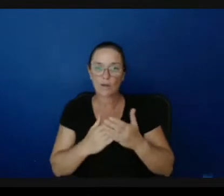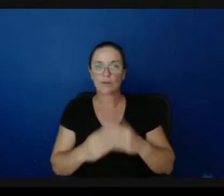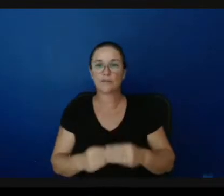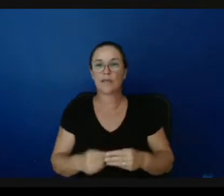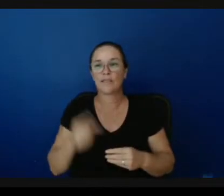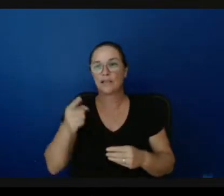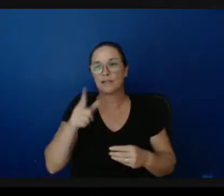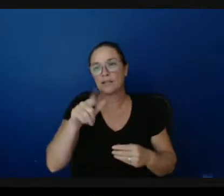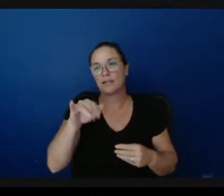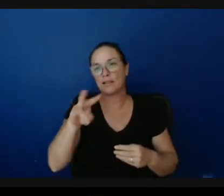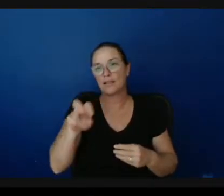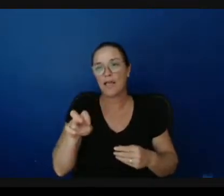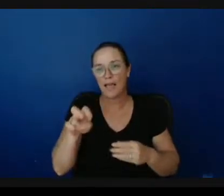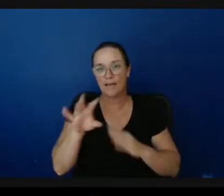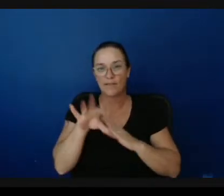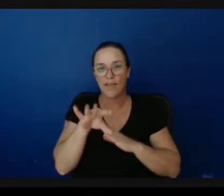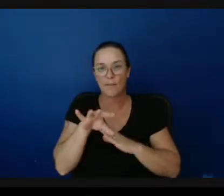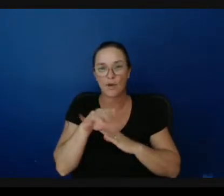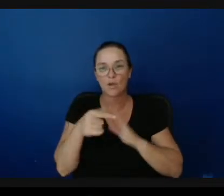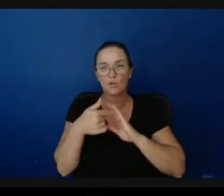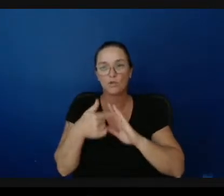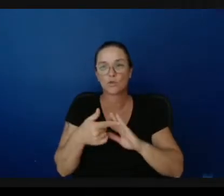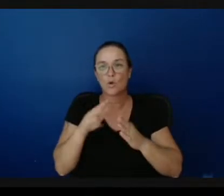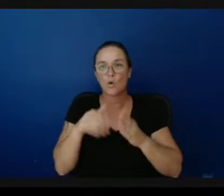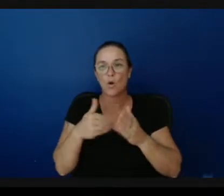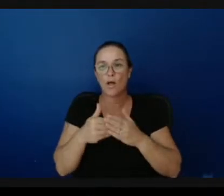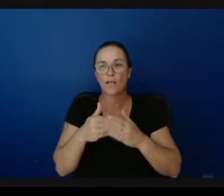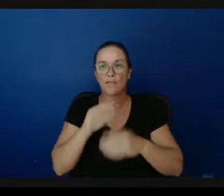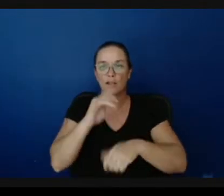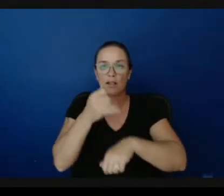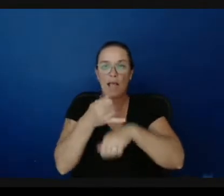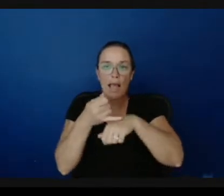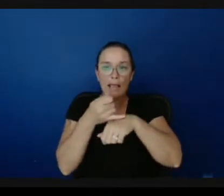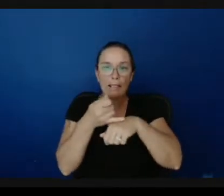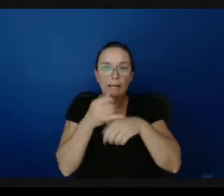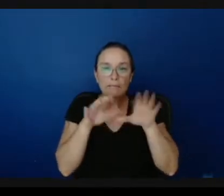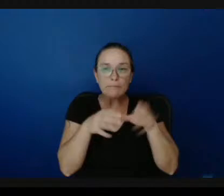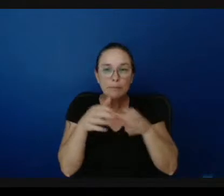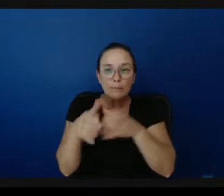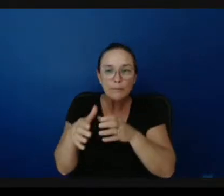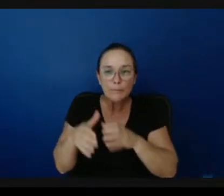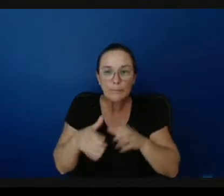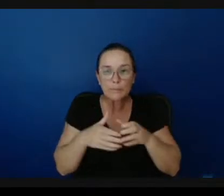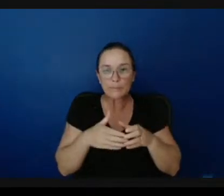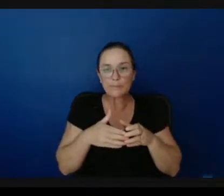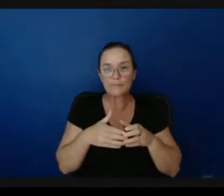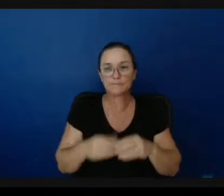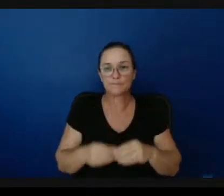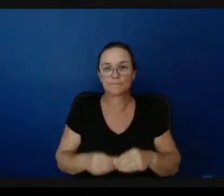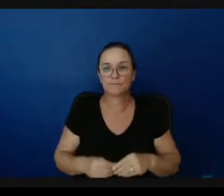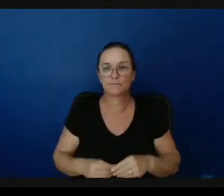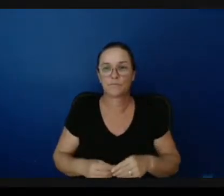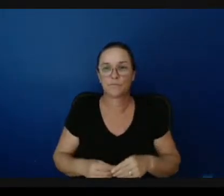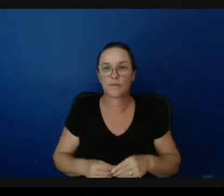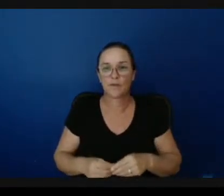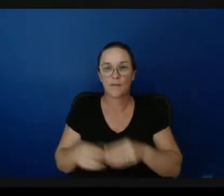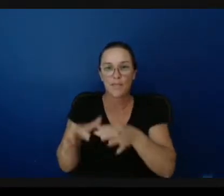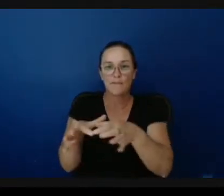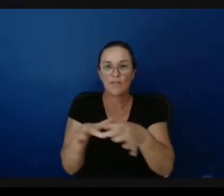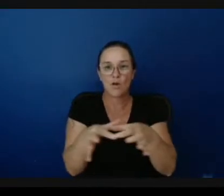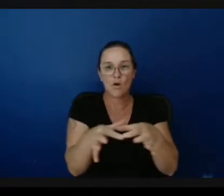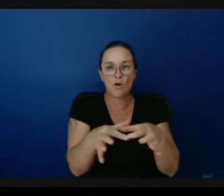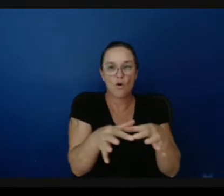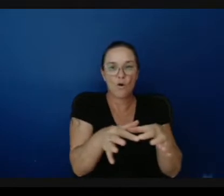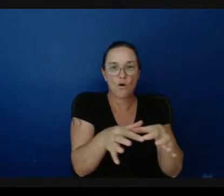camera, to show these little islets forming. You see lava spatters landing on this while it's actually next to the vent, but floating in the lake, and then